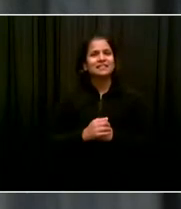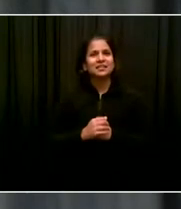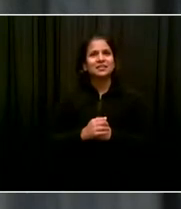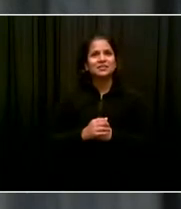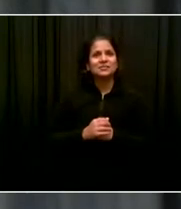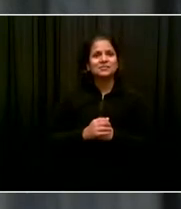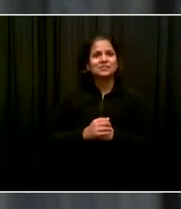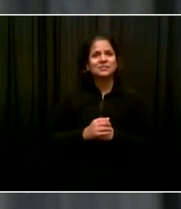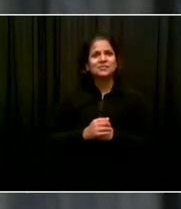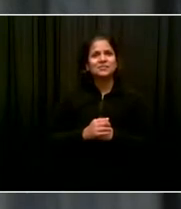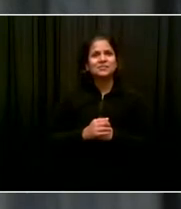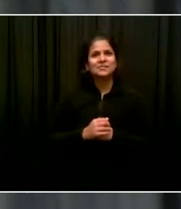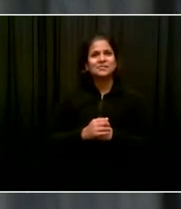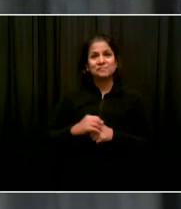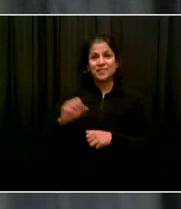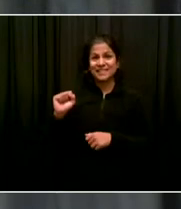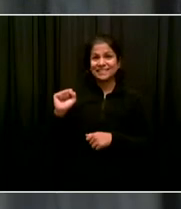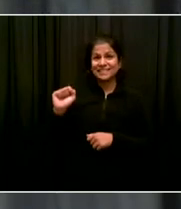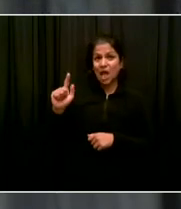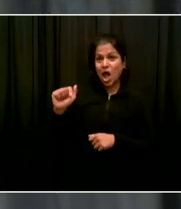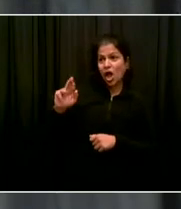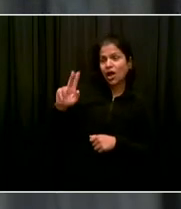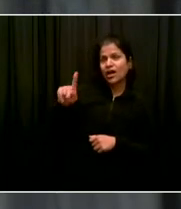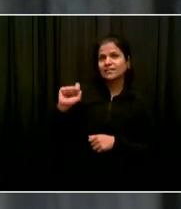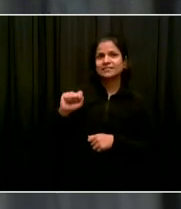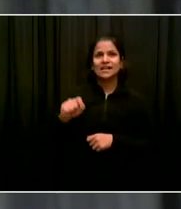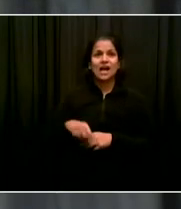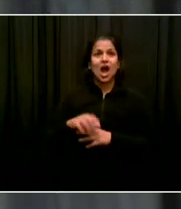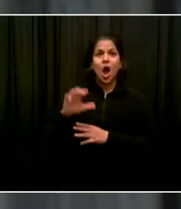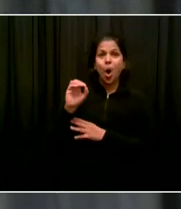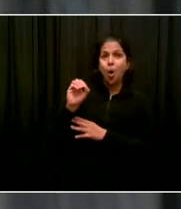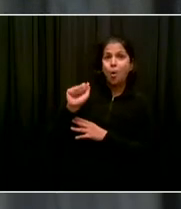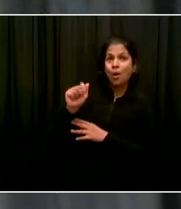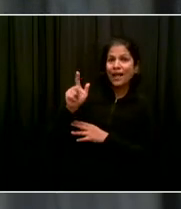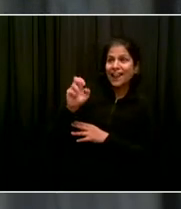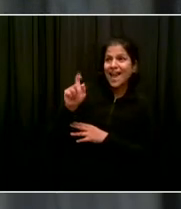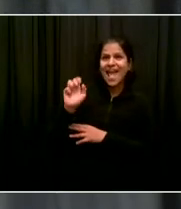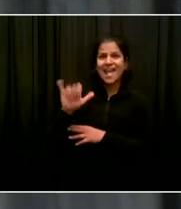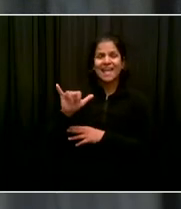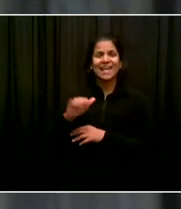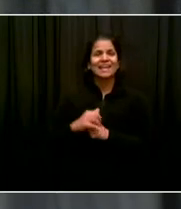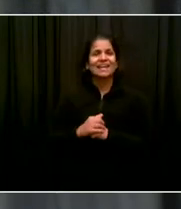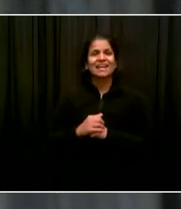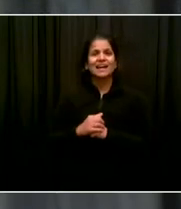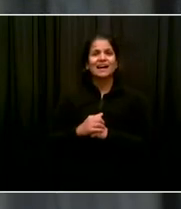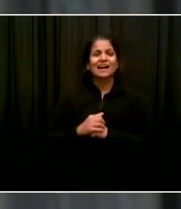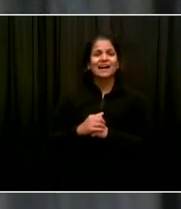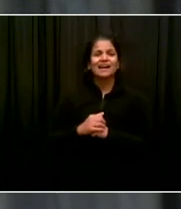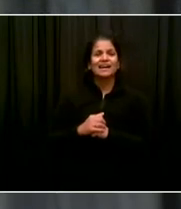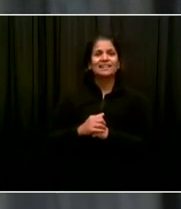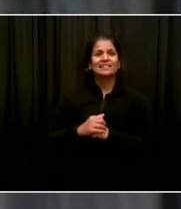Starks, Oakley, you know,